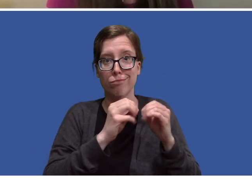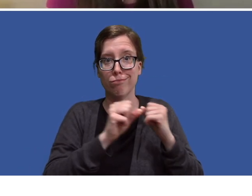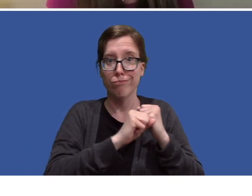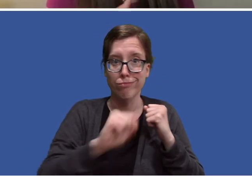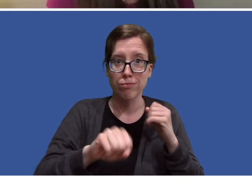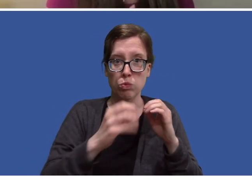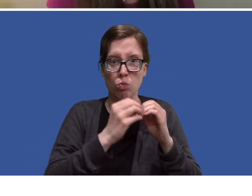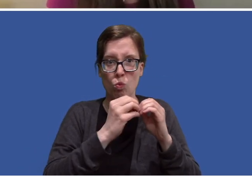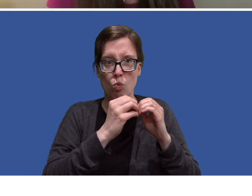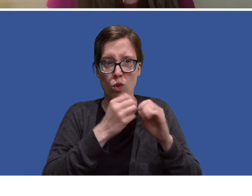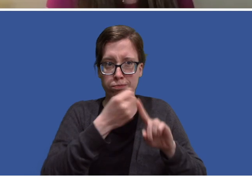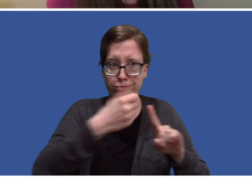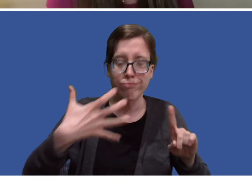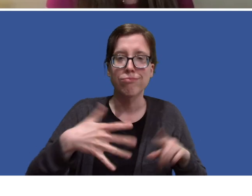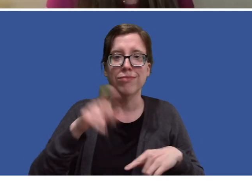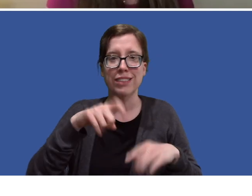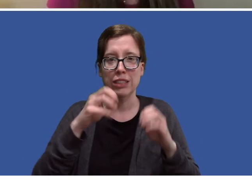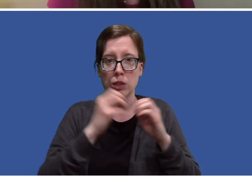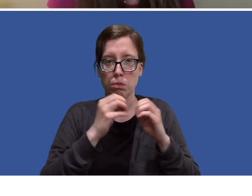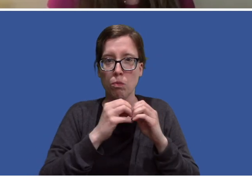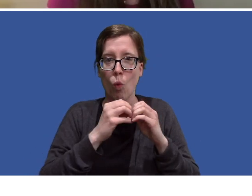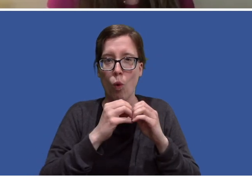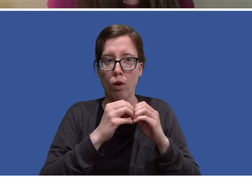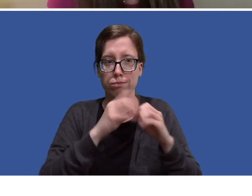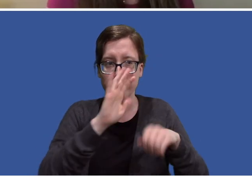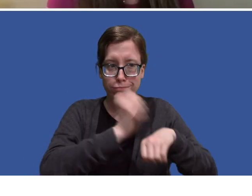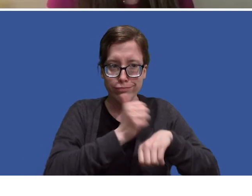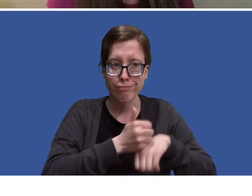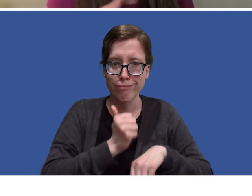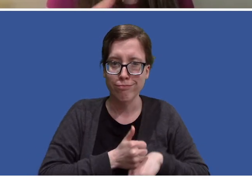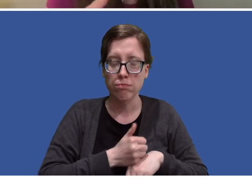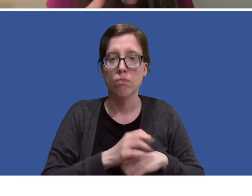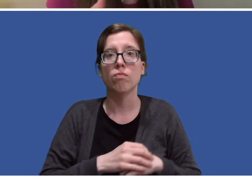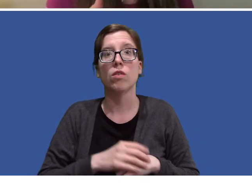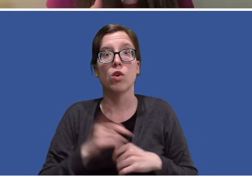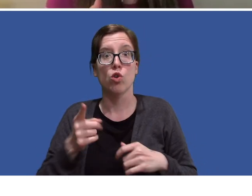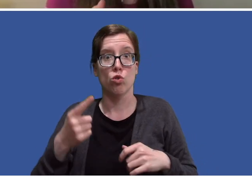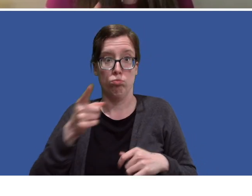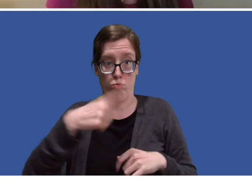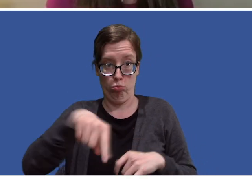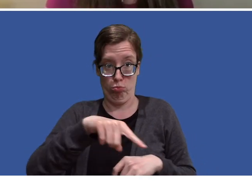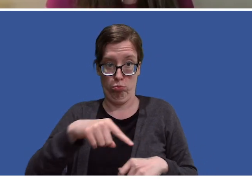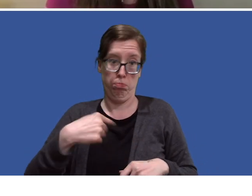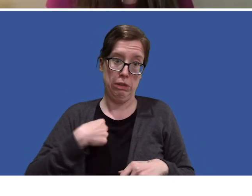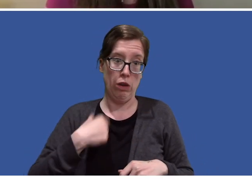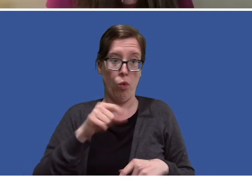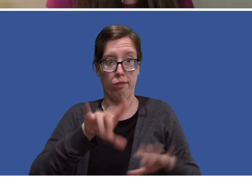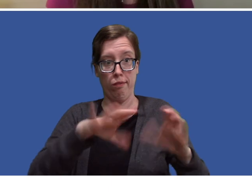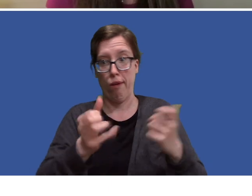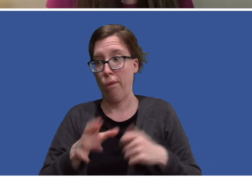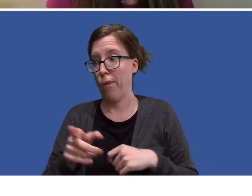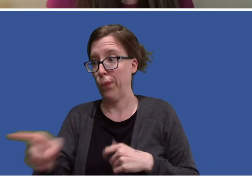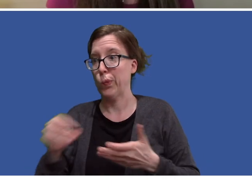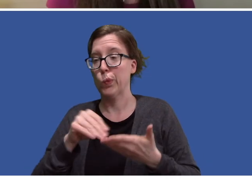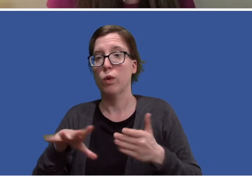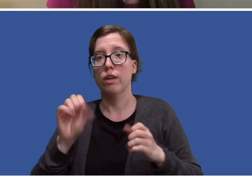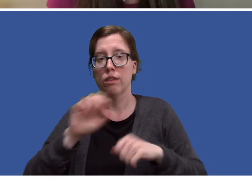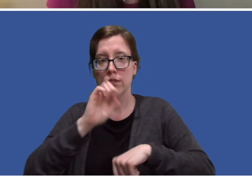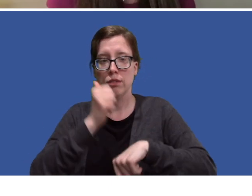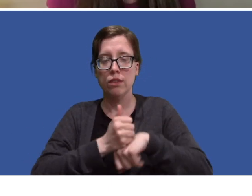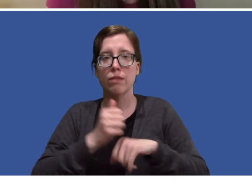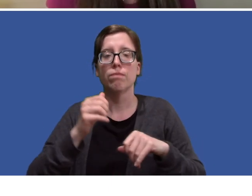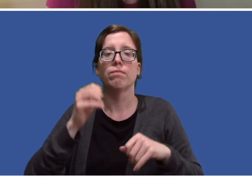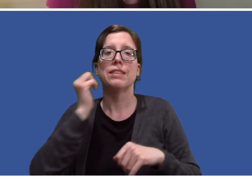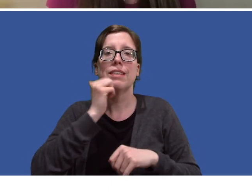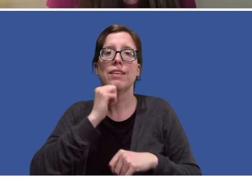class plot out the different daily tasks to help them understand what they have to complete each day.